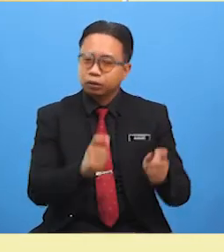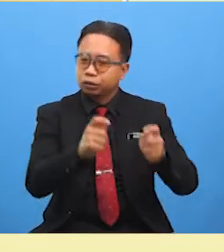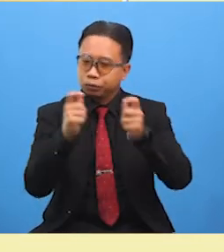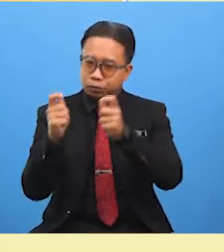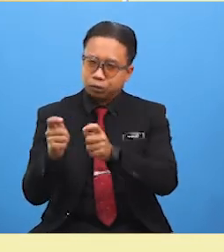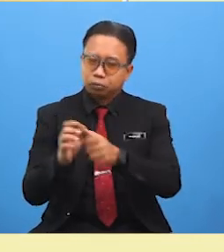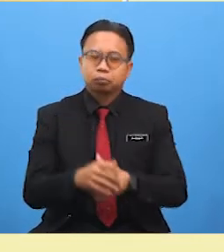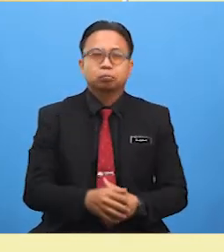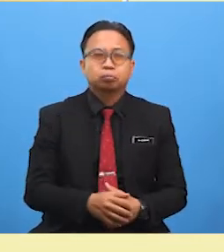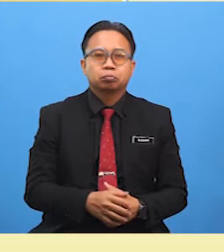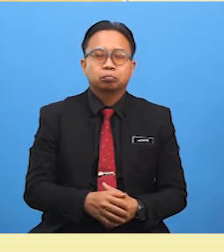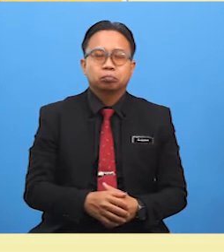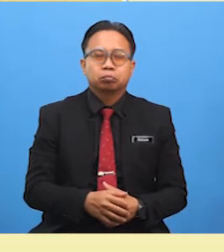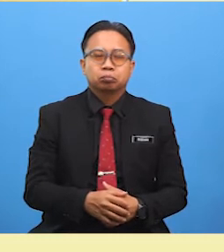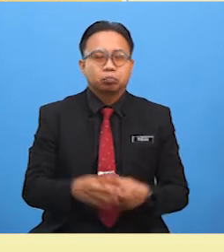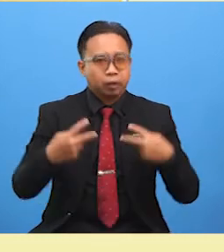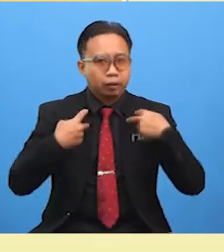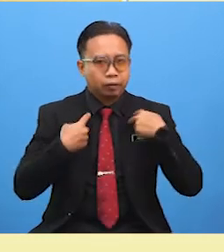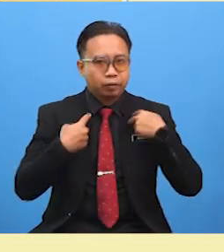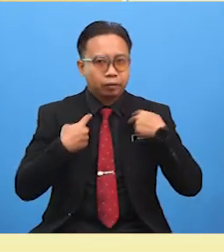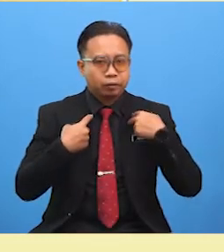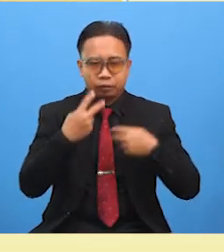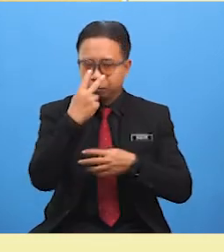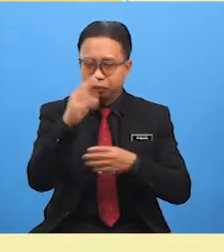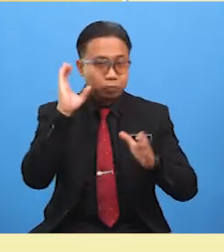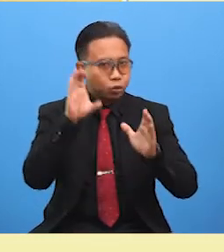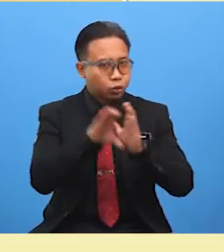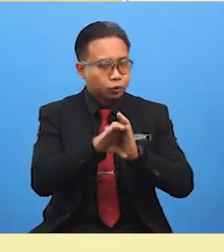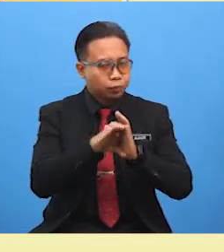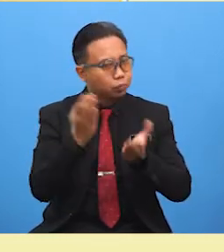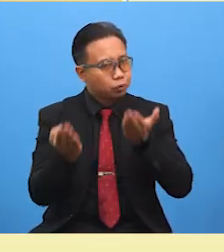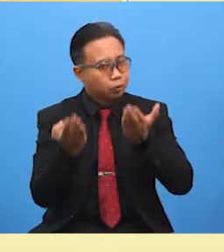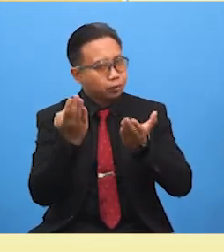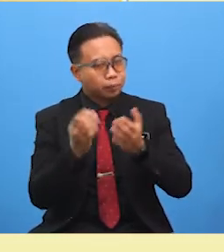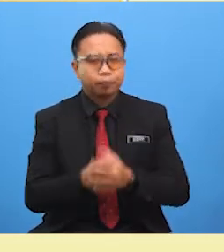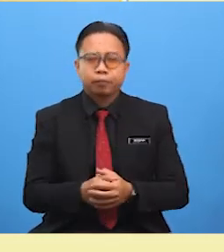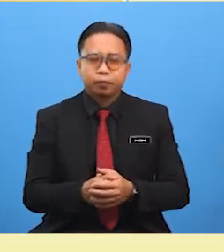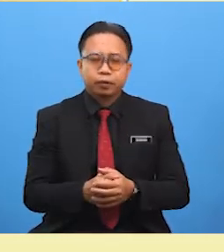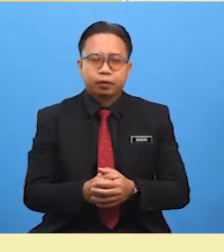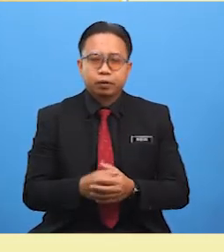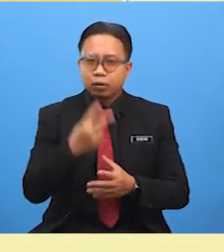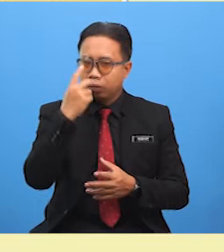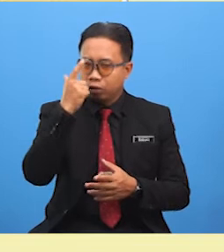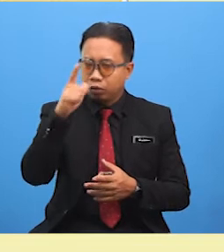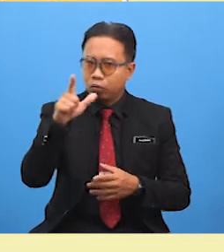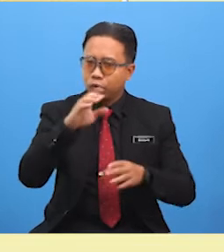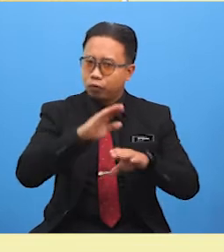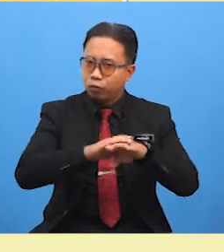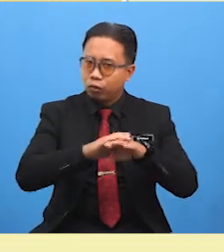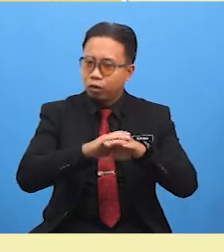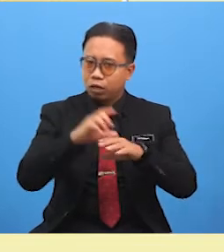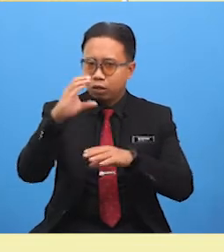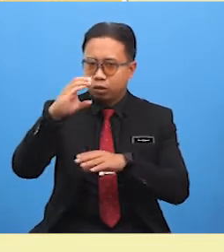very upfront. Heading can be a picture too. So, sometimes we may look for photo clues in